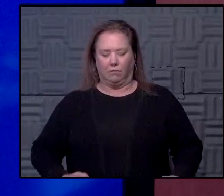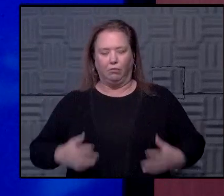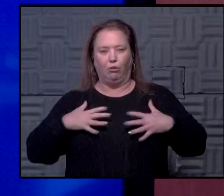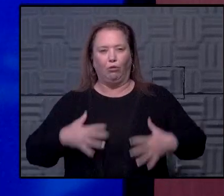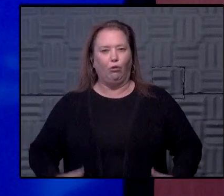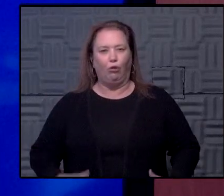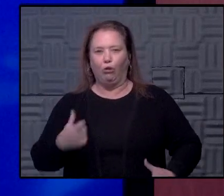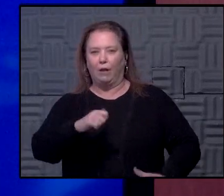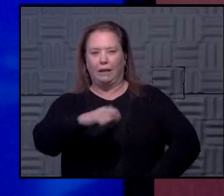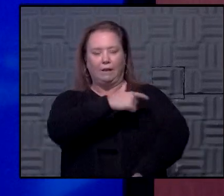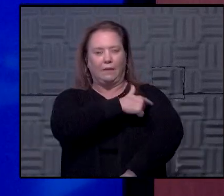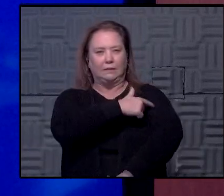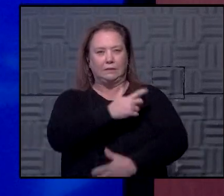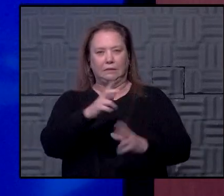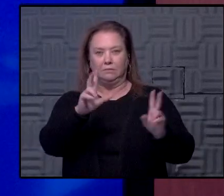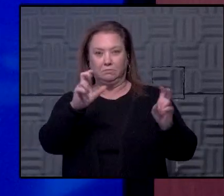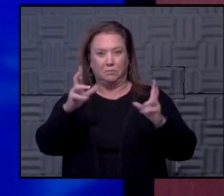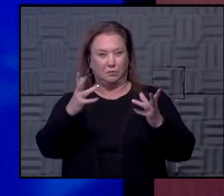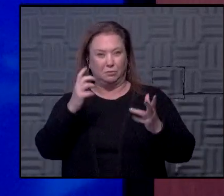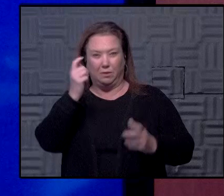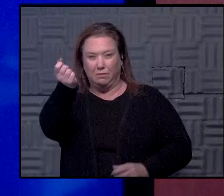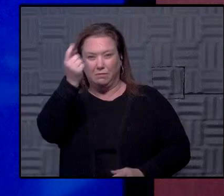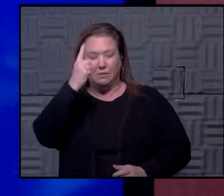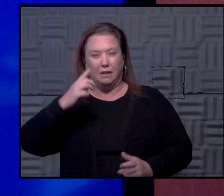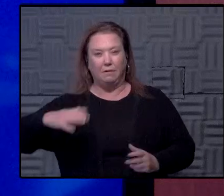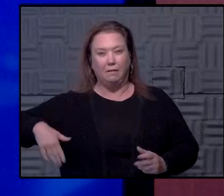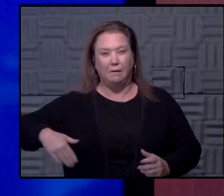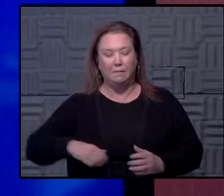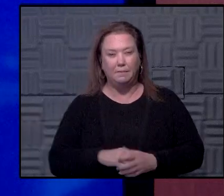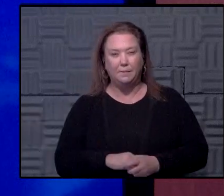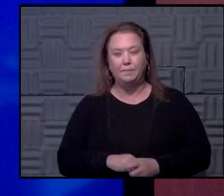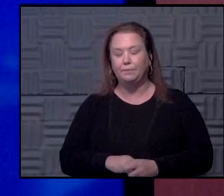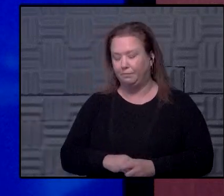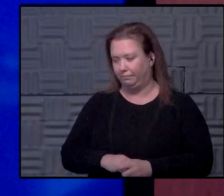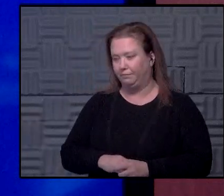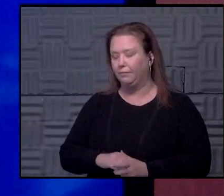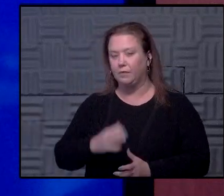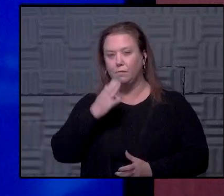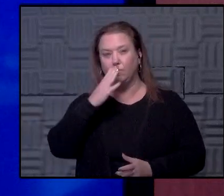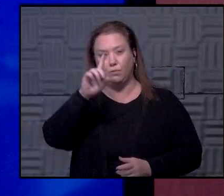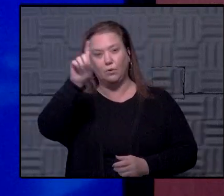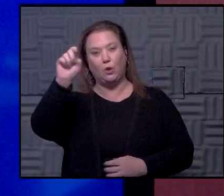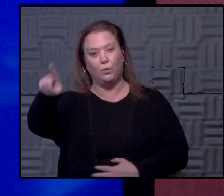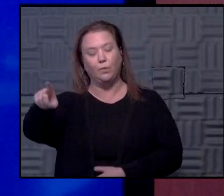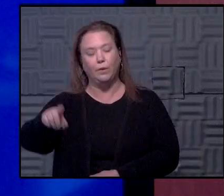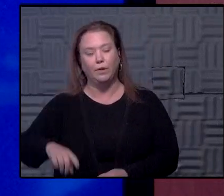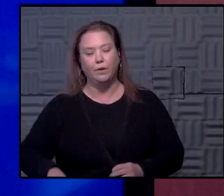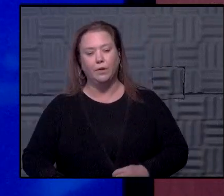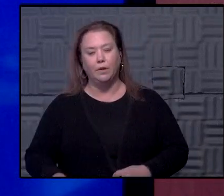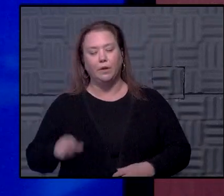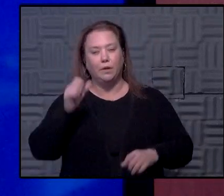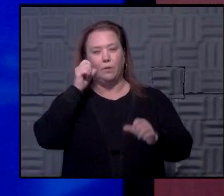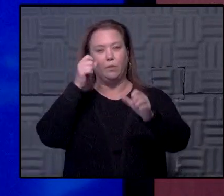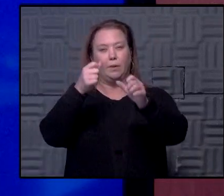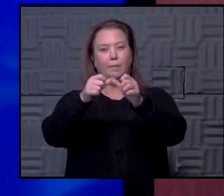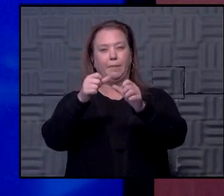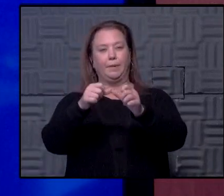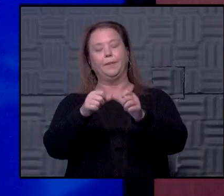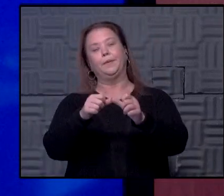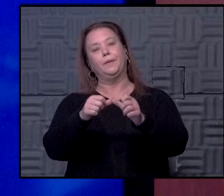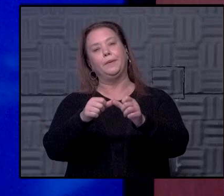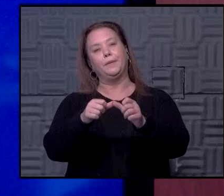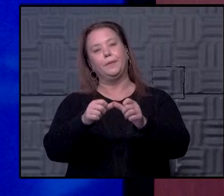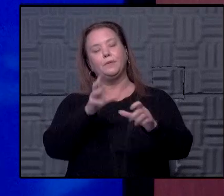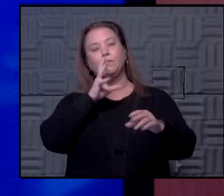these vaccinations? Is that still unclear? Do we have any understanding yet of what that might be? Yeah, that's a great question. And remembering that when